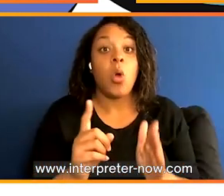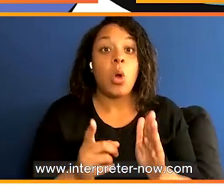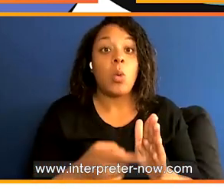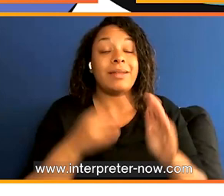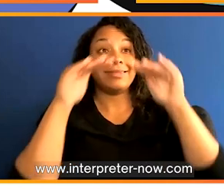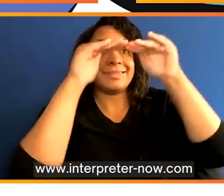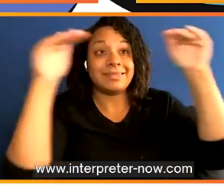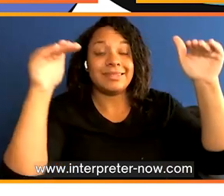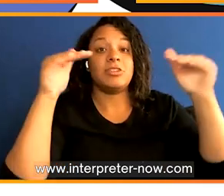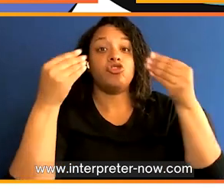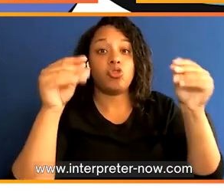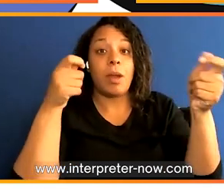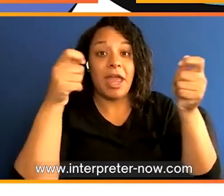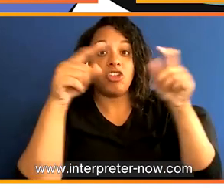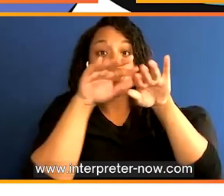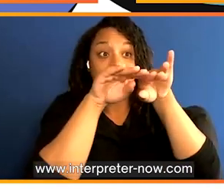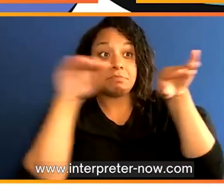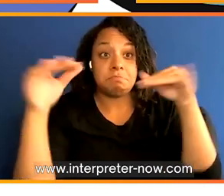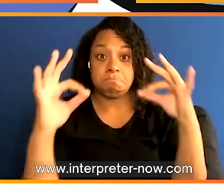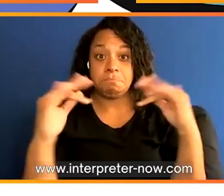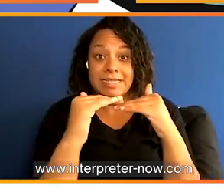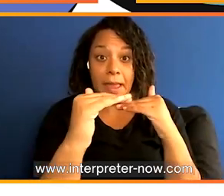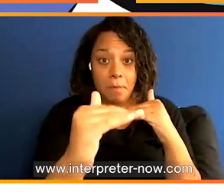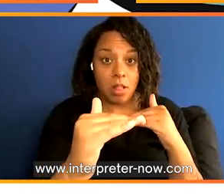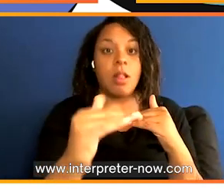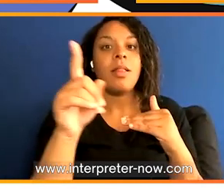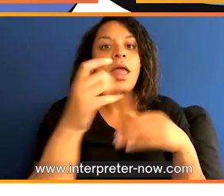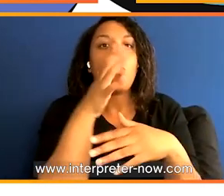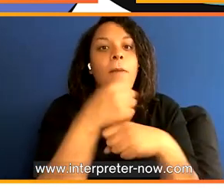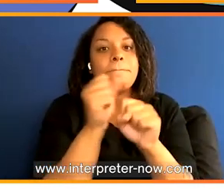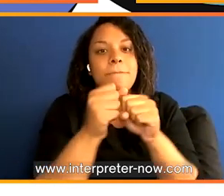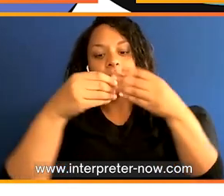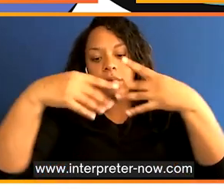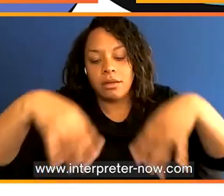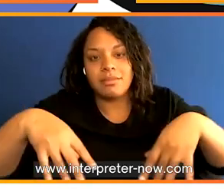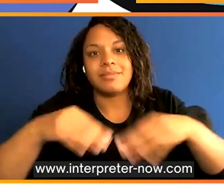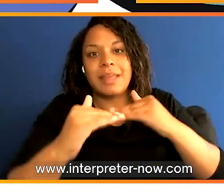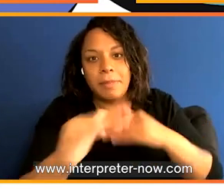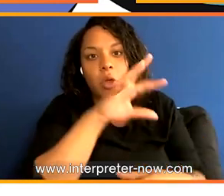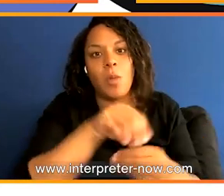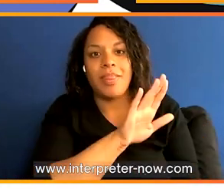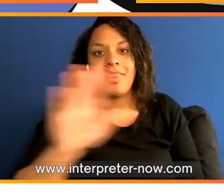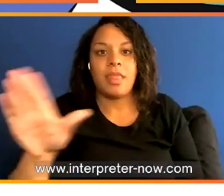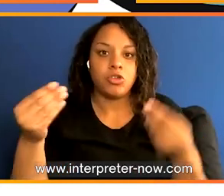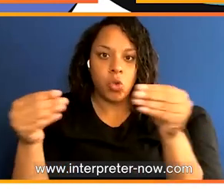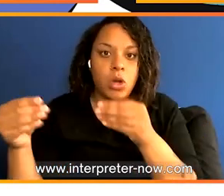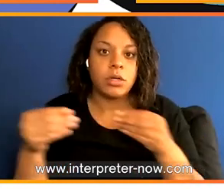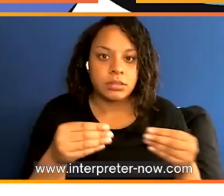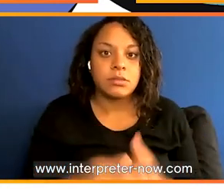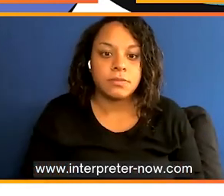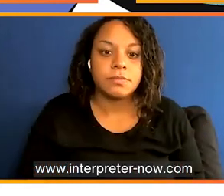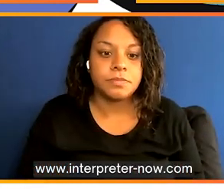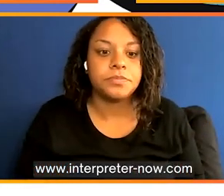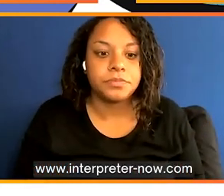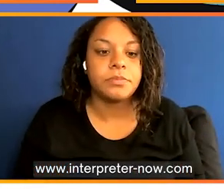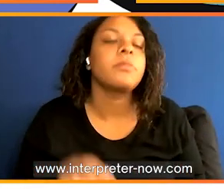you know, the unit or the store level. Because once we had stability at that store manager level, then they